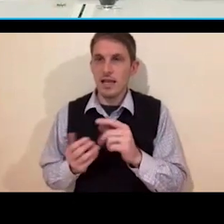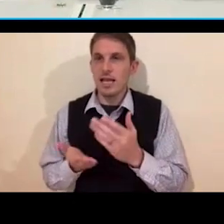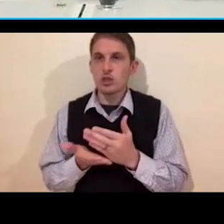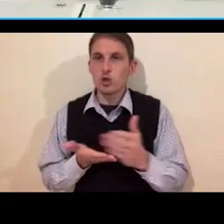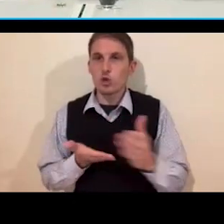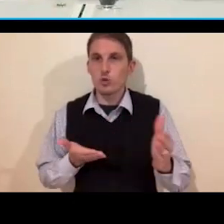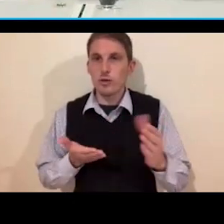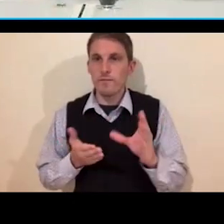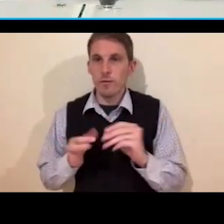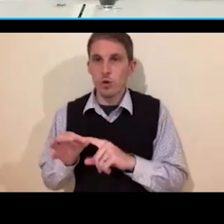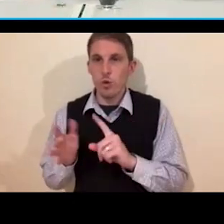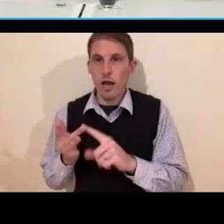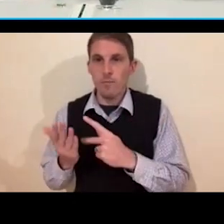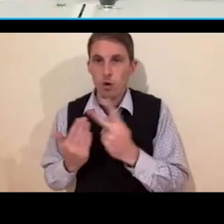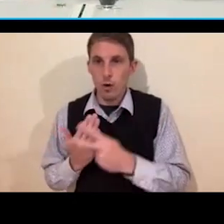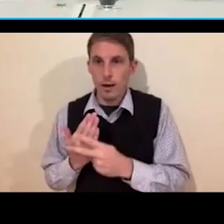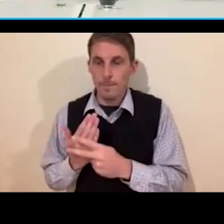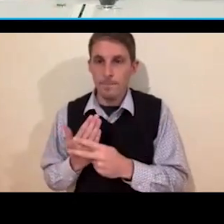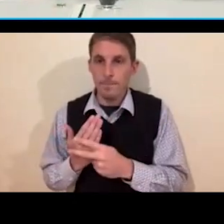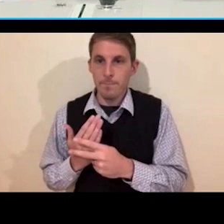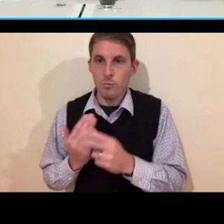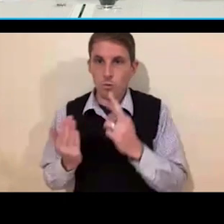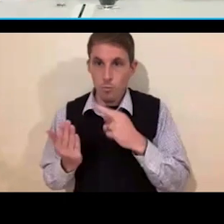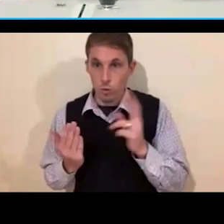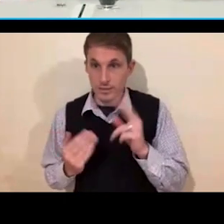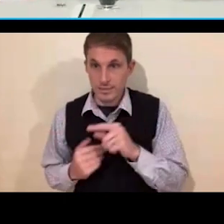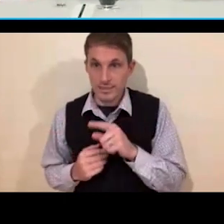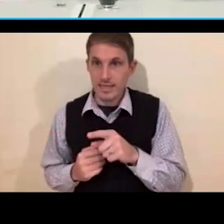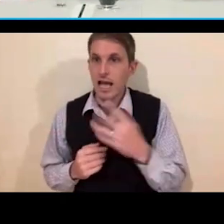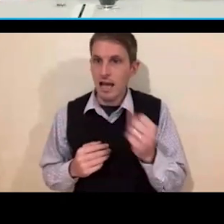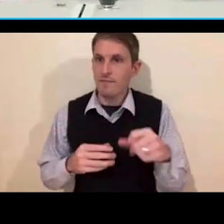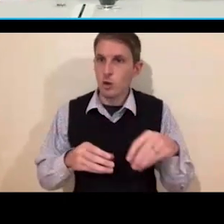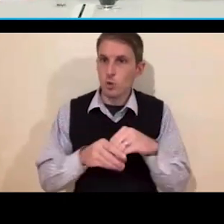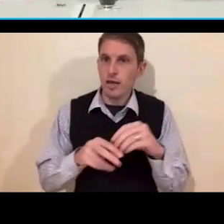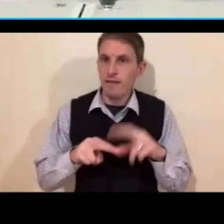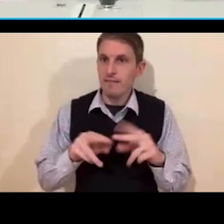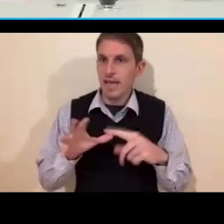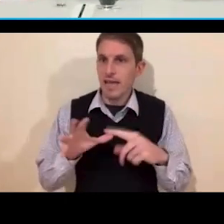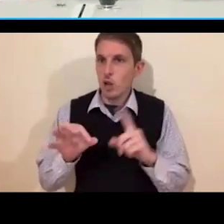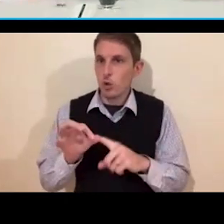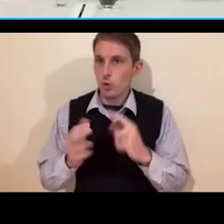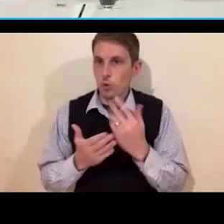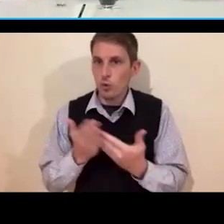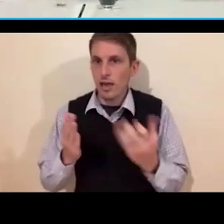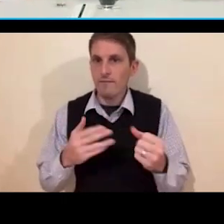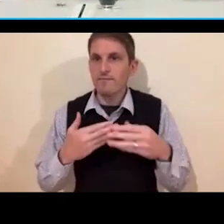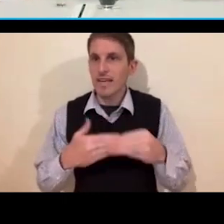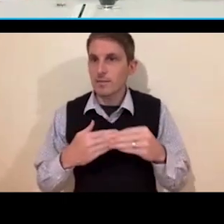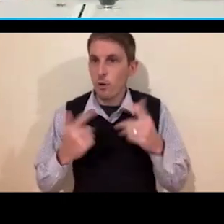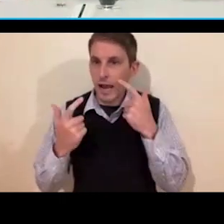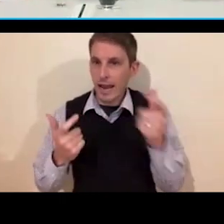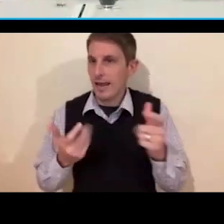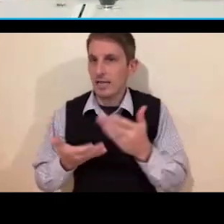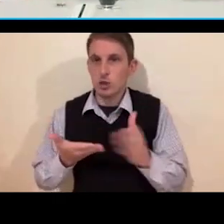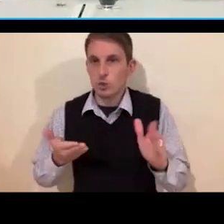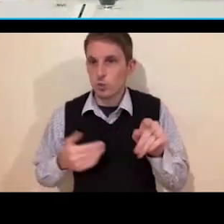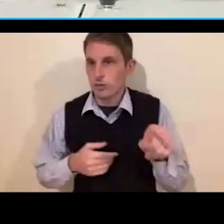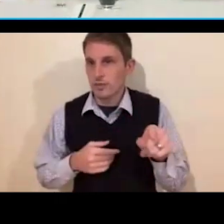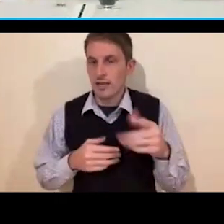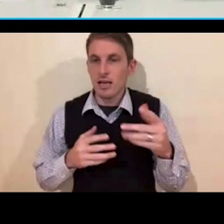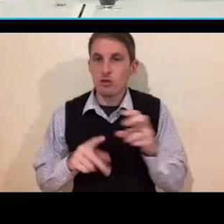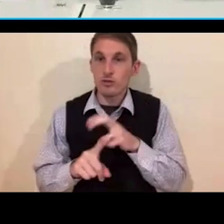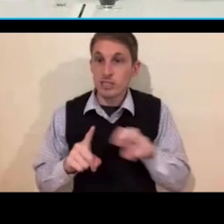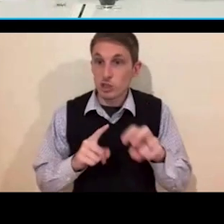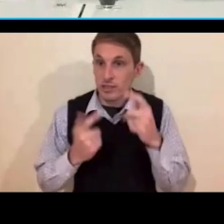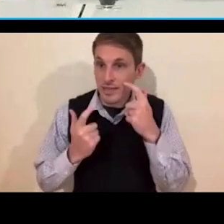excluded from QI program reporting, this is outlined in our FAQs, and I believe includes flexible care, including